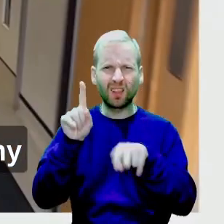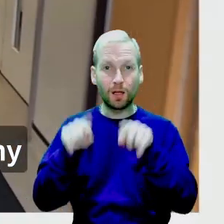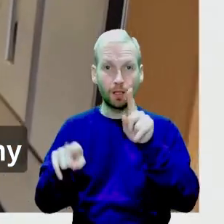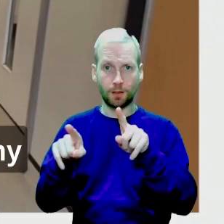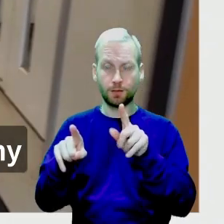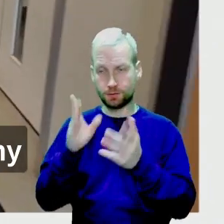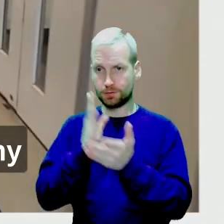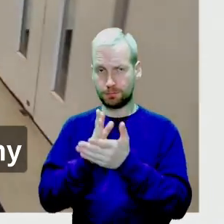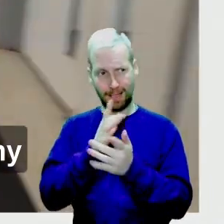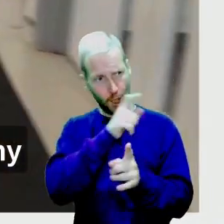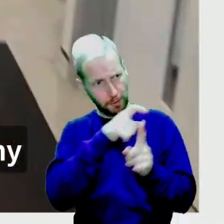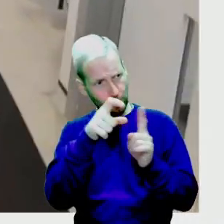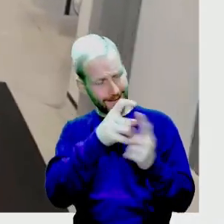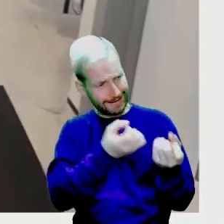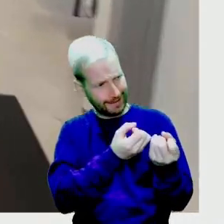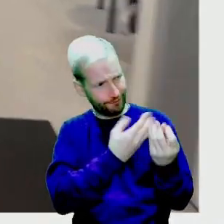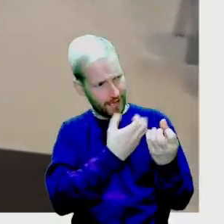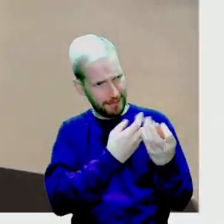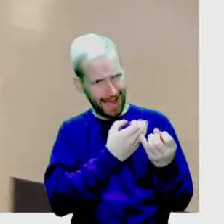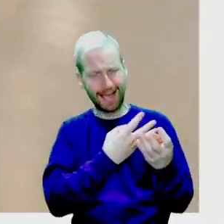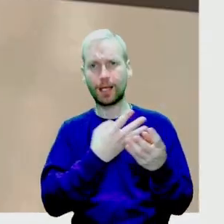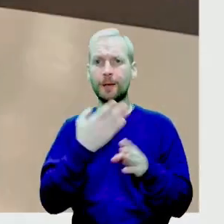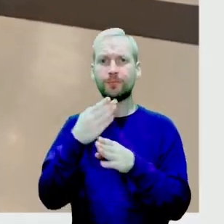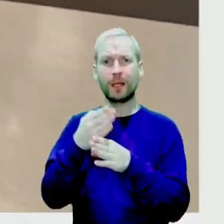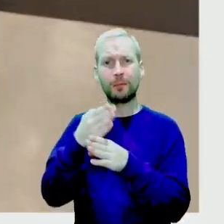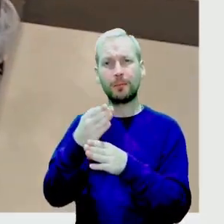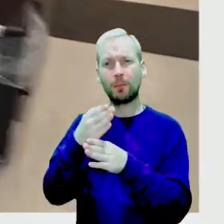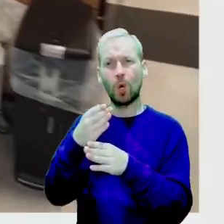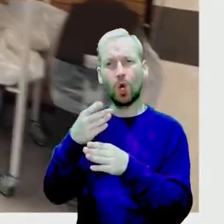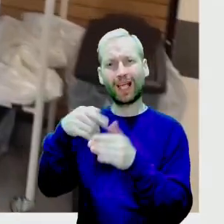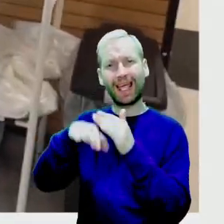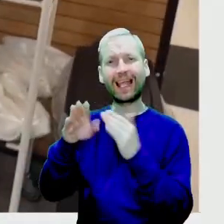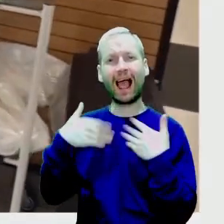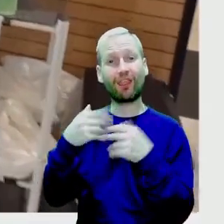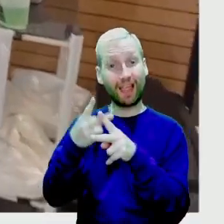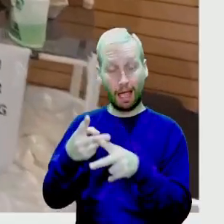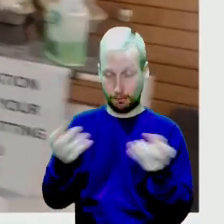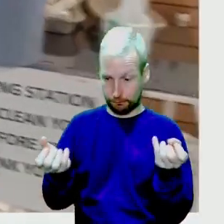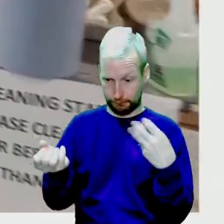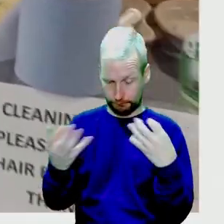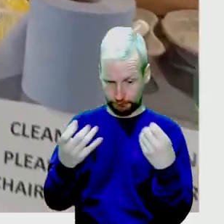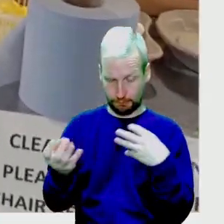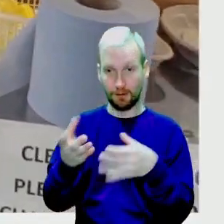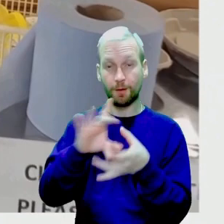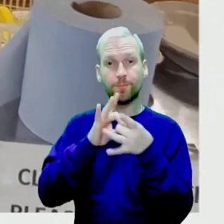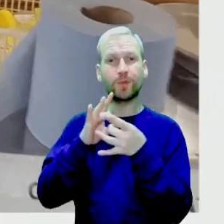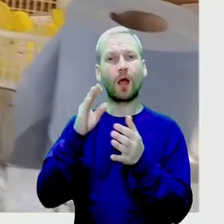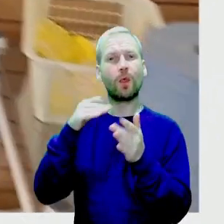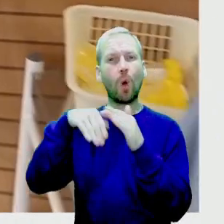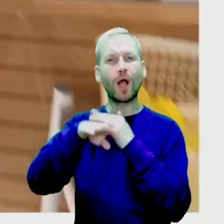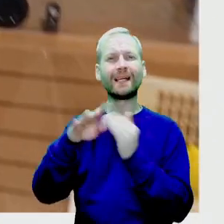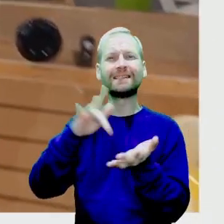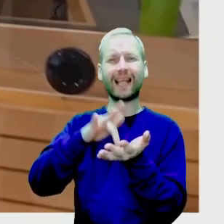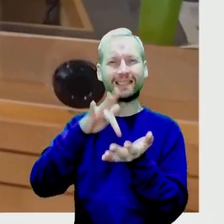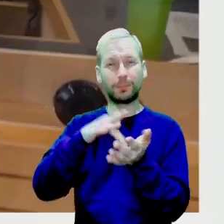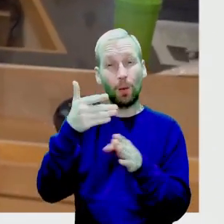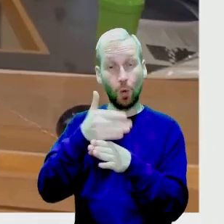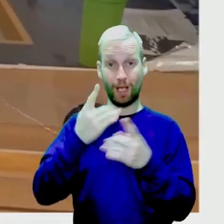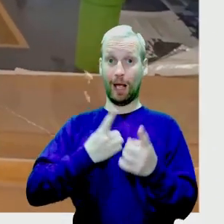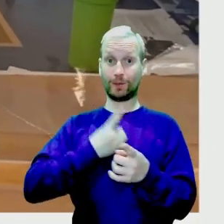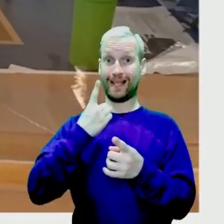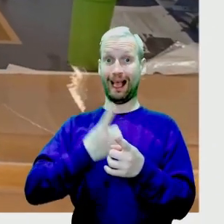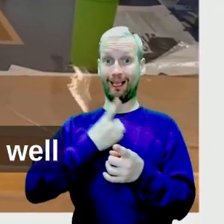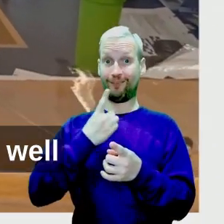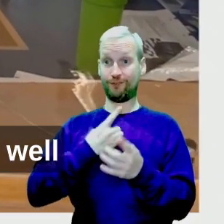by the local community and many of those working within healthcare. Indeed, the walk-in centre was something we did some work on ourselves